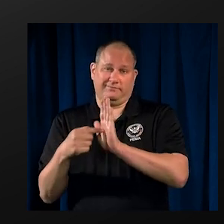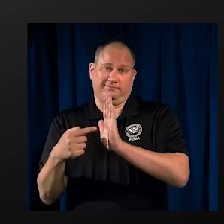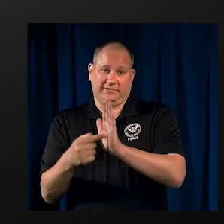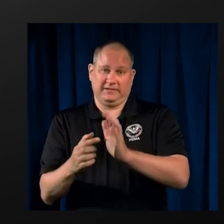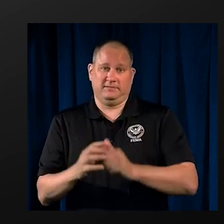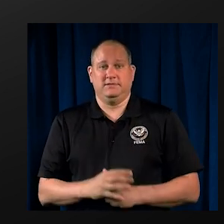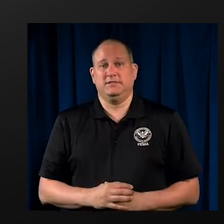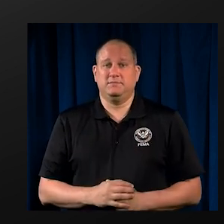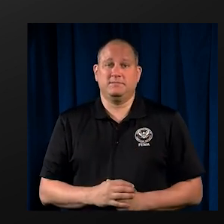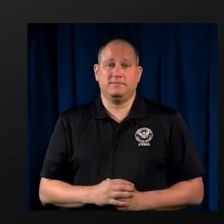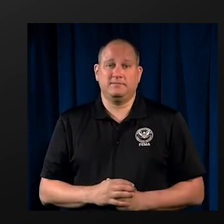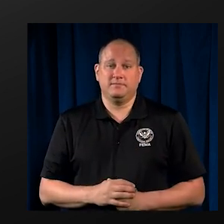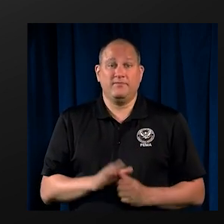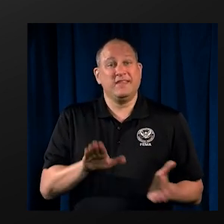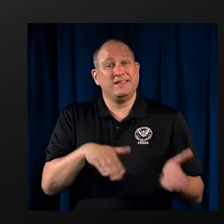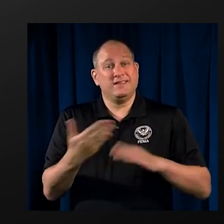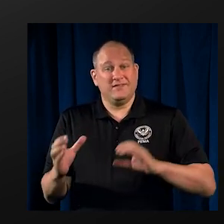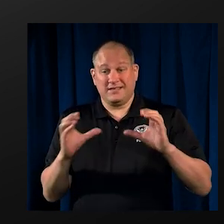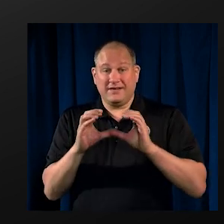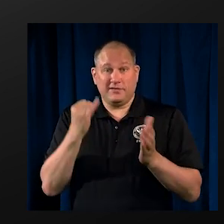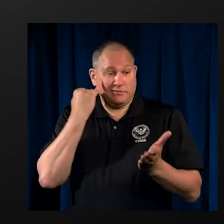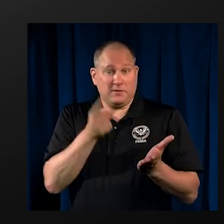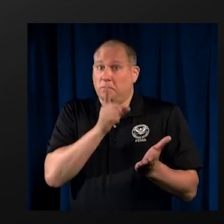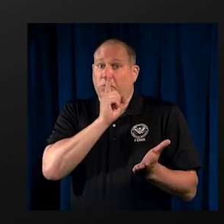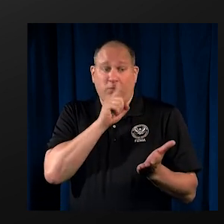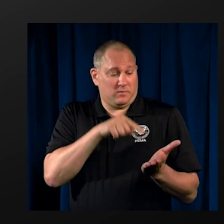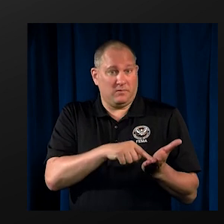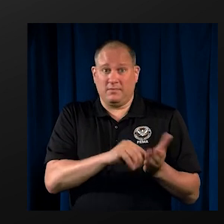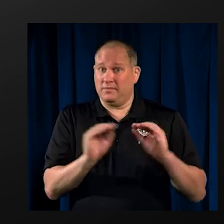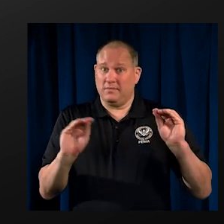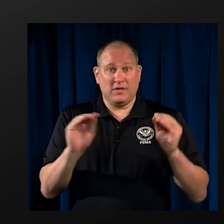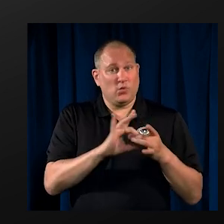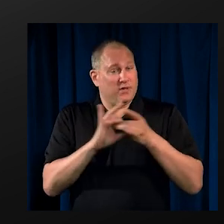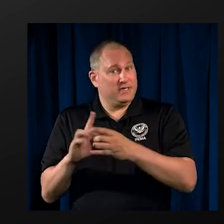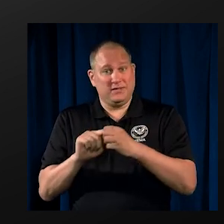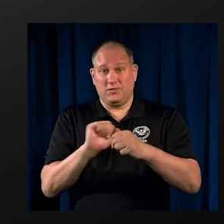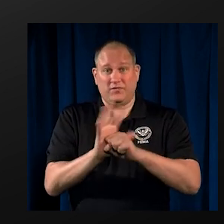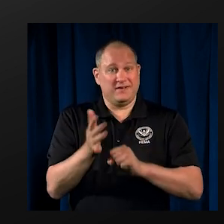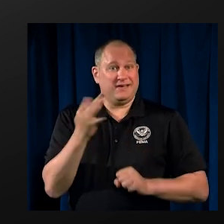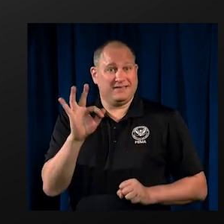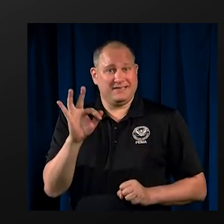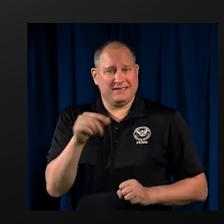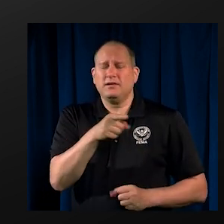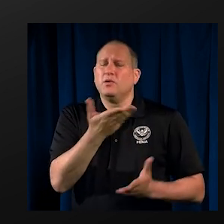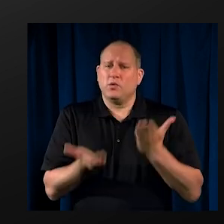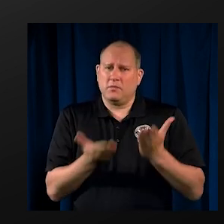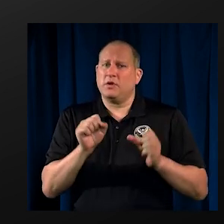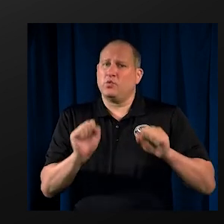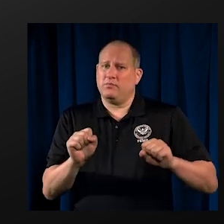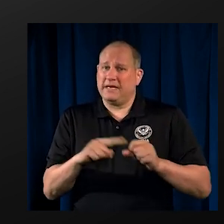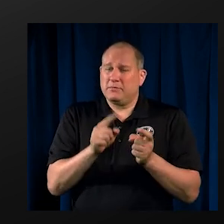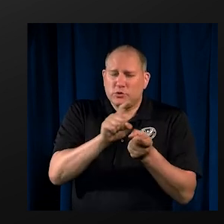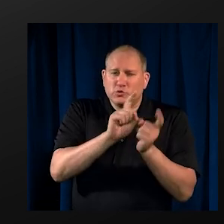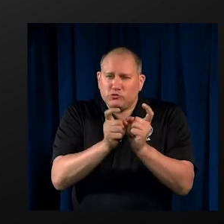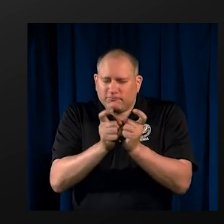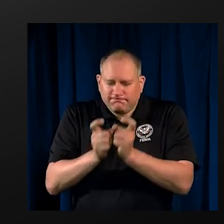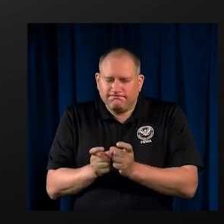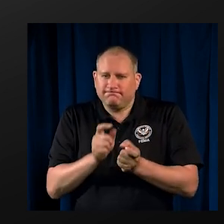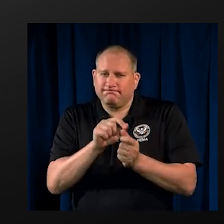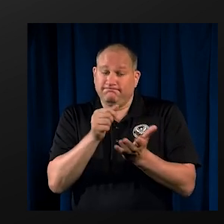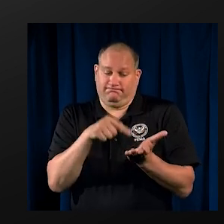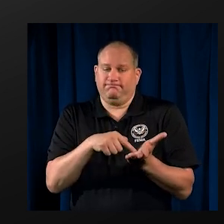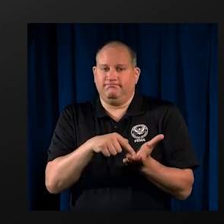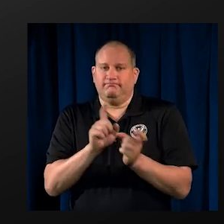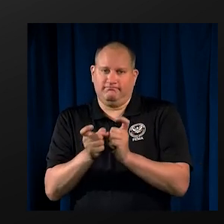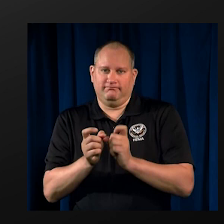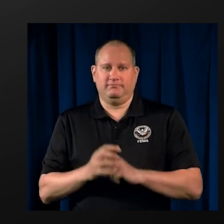COVID-19-like symptoms. If the death certificate does not include anything related to COVID-19, you may be able to